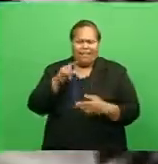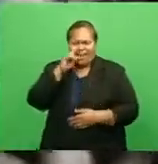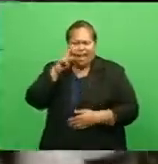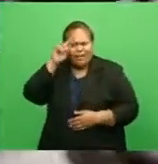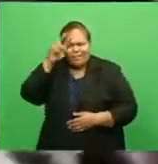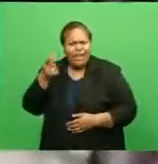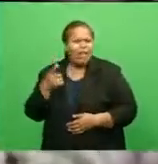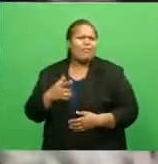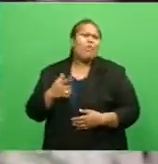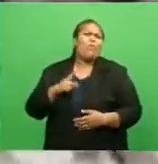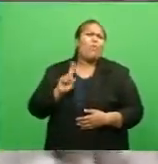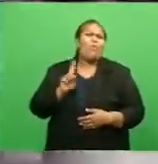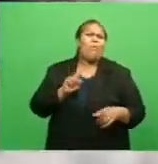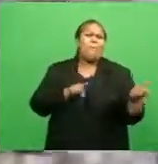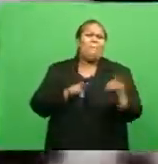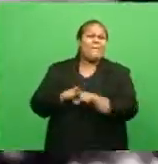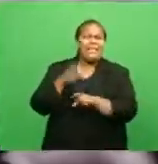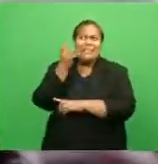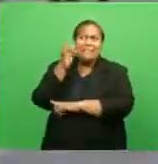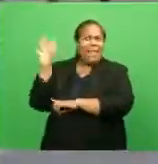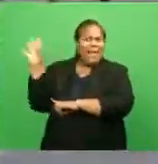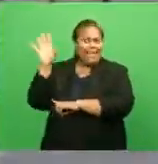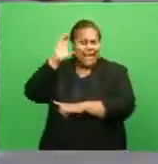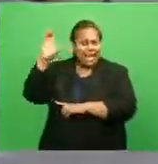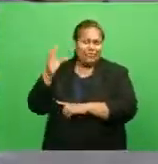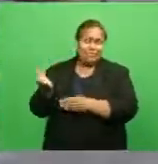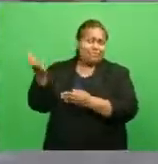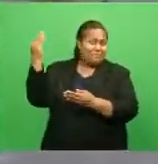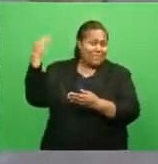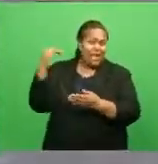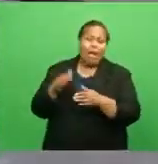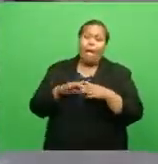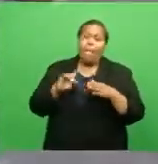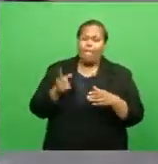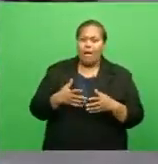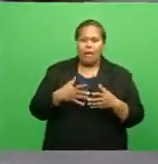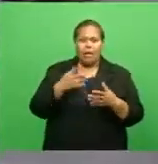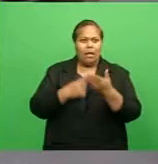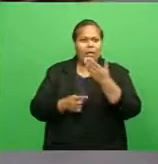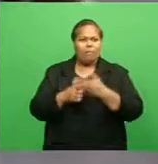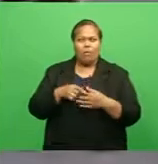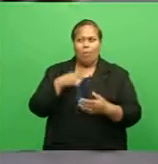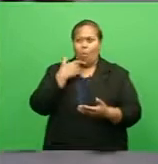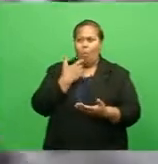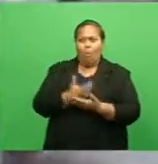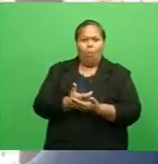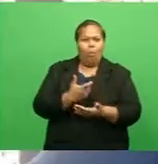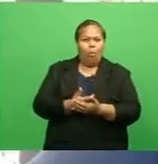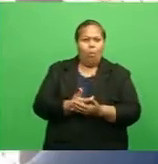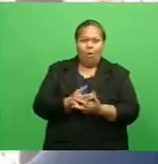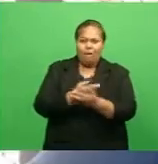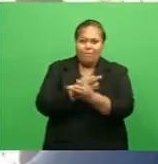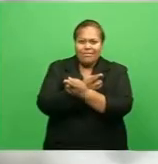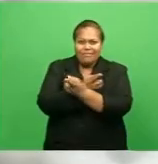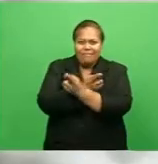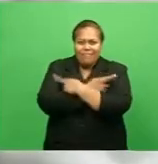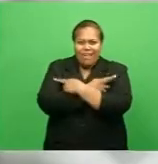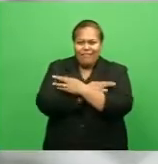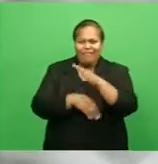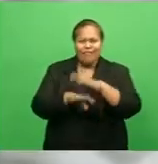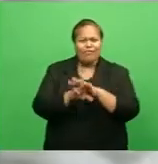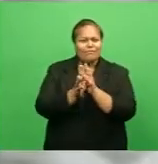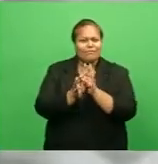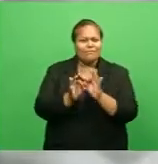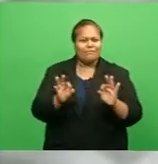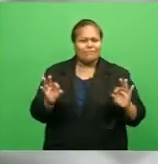an independent nation at the time, but he described the atmosphere as nothing short of respectful. At the time, it was total silence